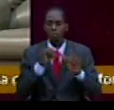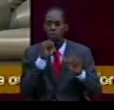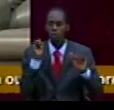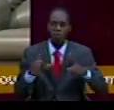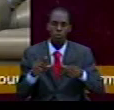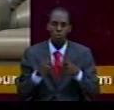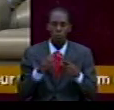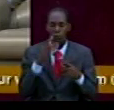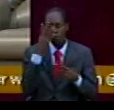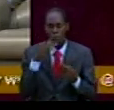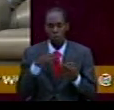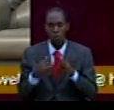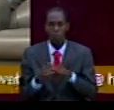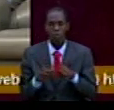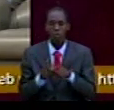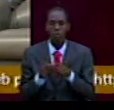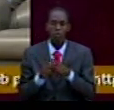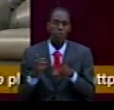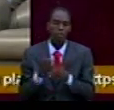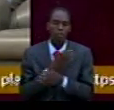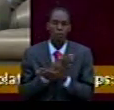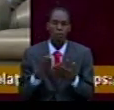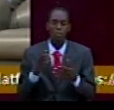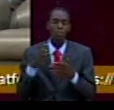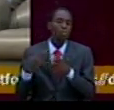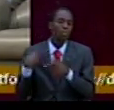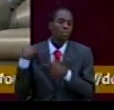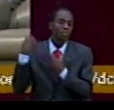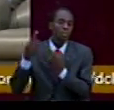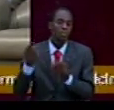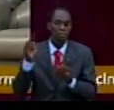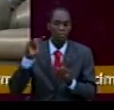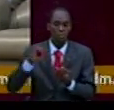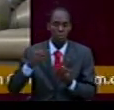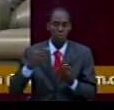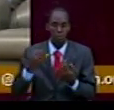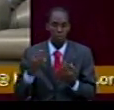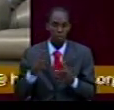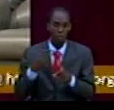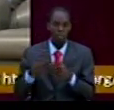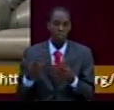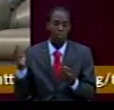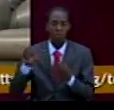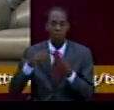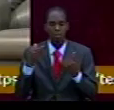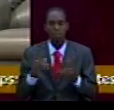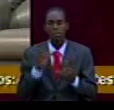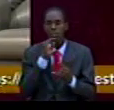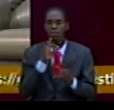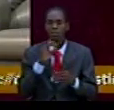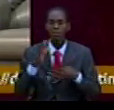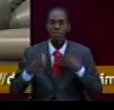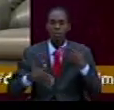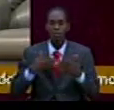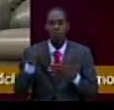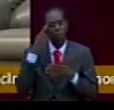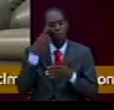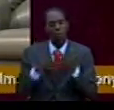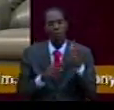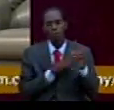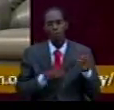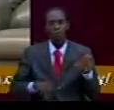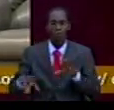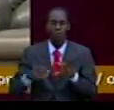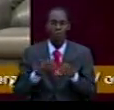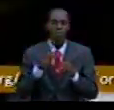well. Since then to today, I'm so happy what God has done in my life. And I'm so happy. Praise thy